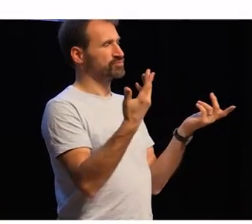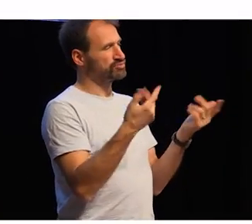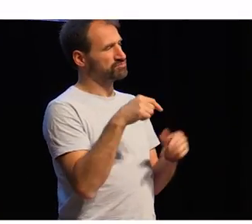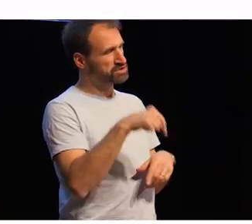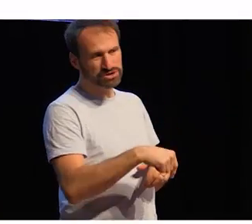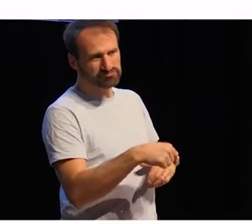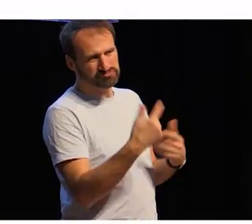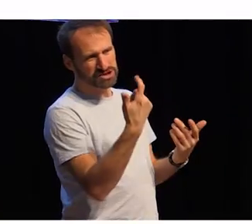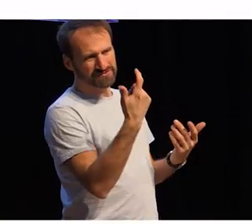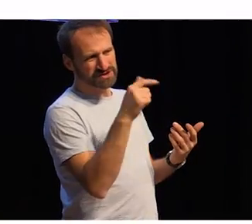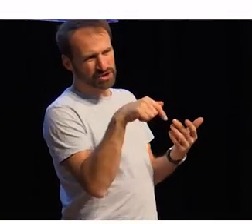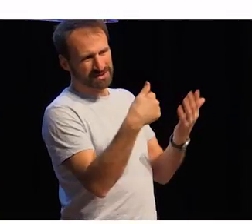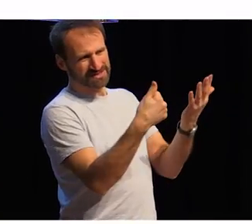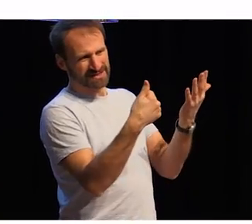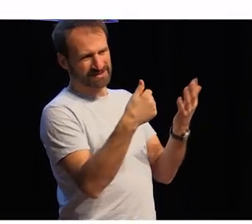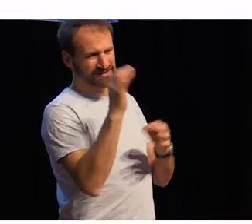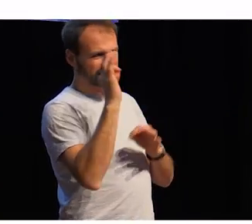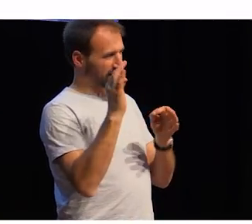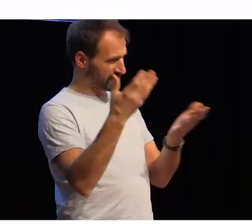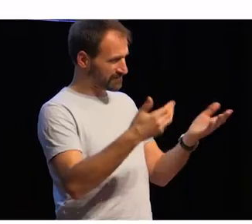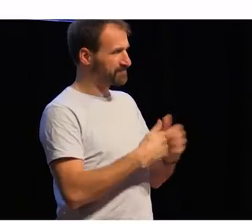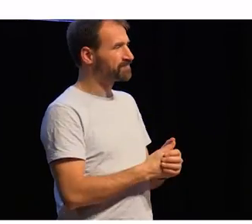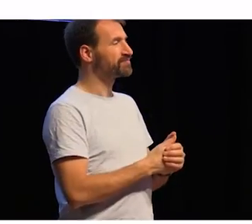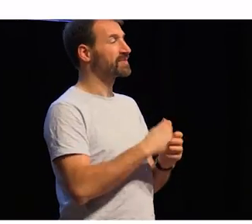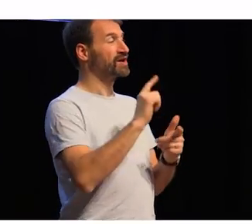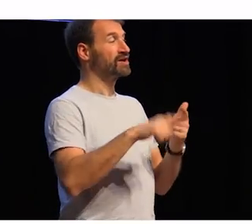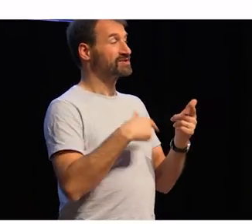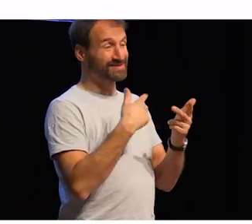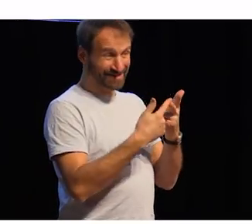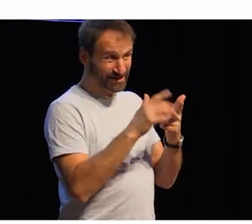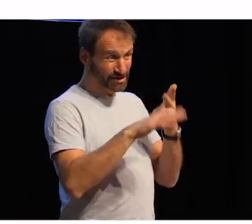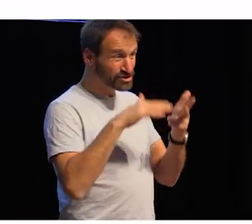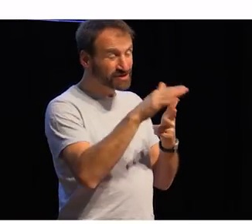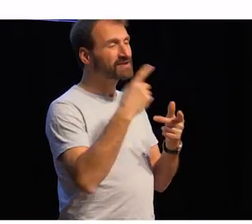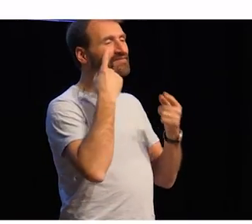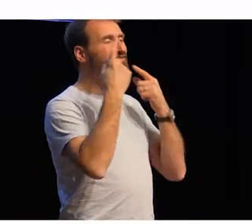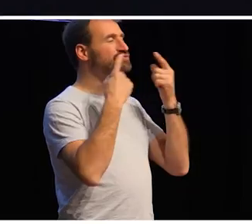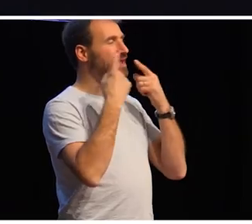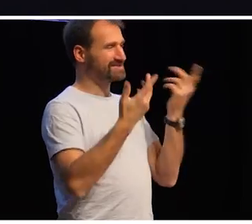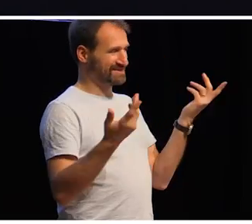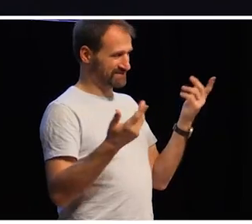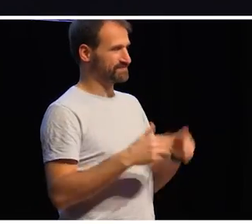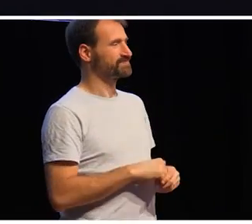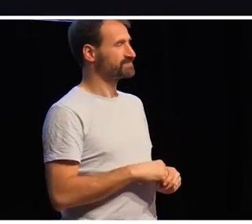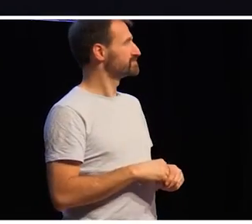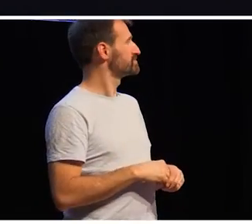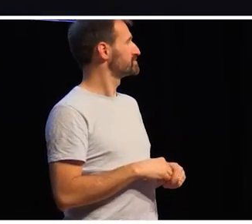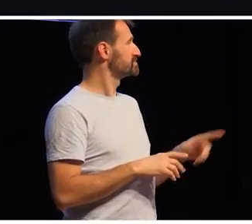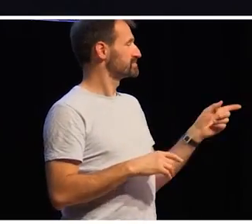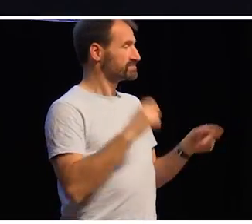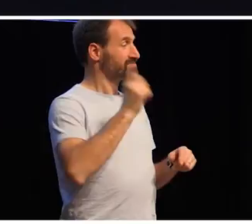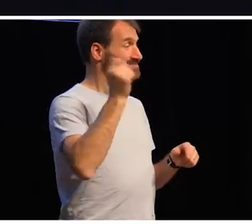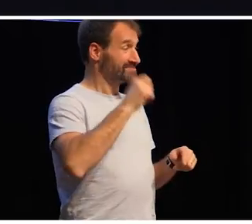degrees. And the third step is to visualize the sensor data. So here I am using, and when I